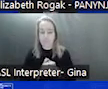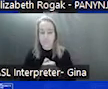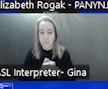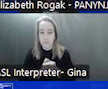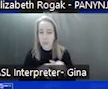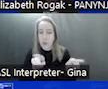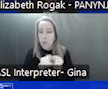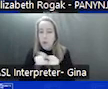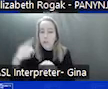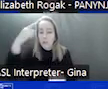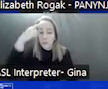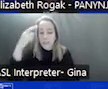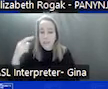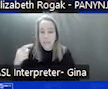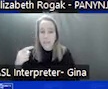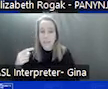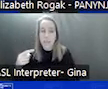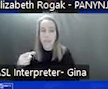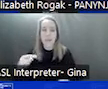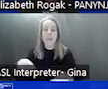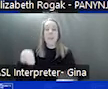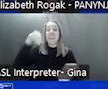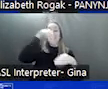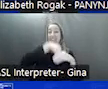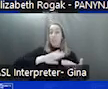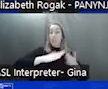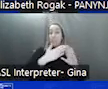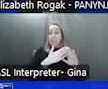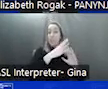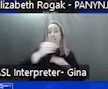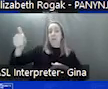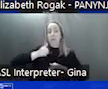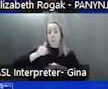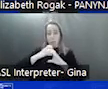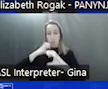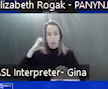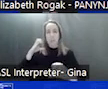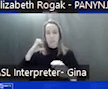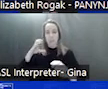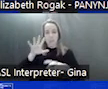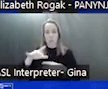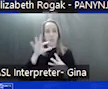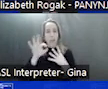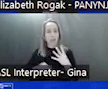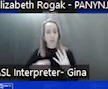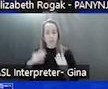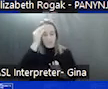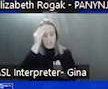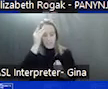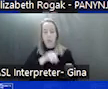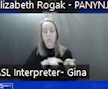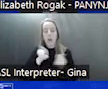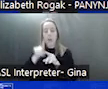intercity and commuter bus operations throughout the city should be considered. And we do believe that the